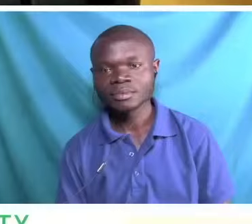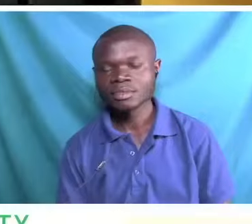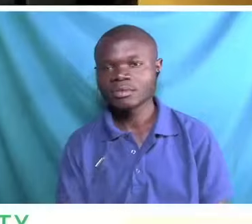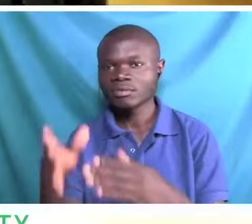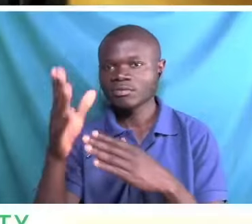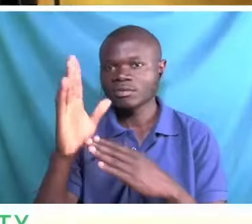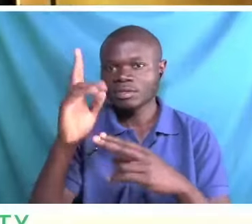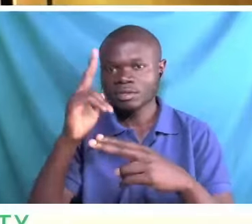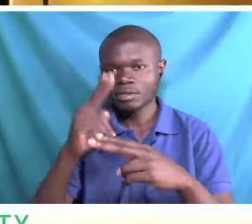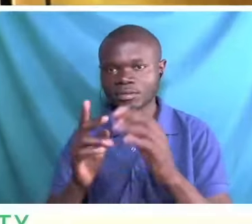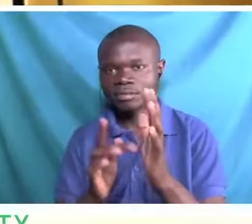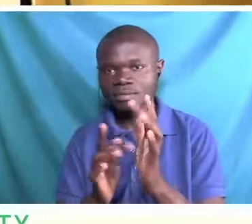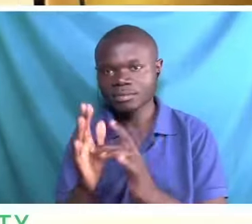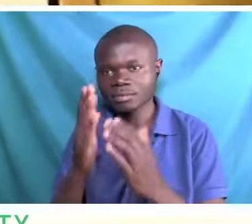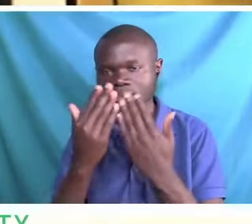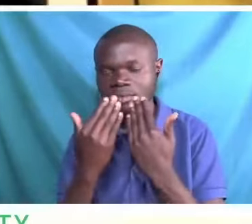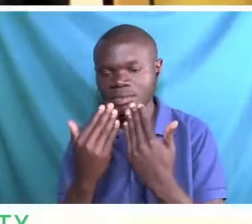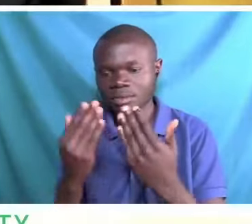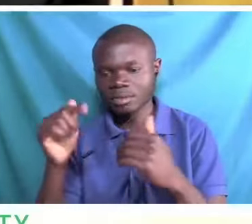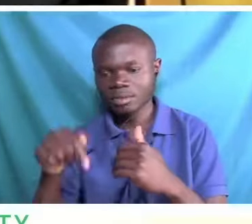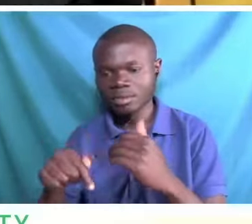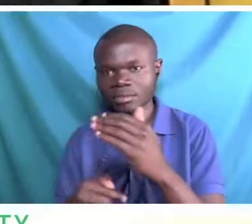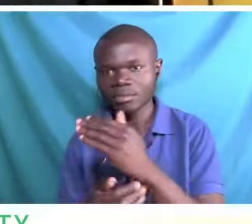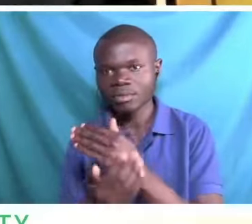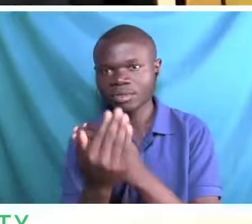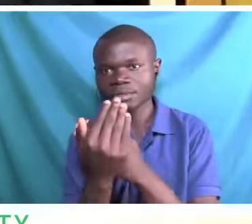Father, in the name of Jesus, we thank you this morning.